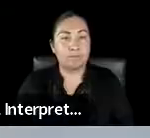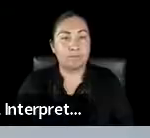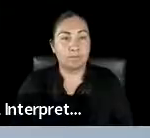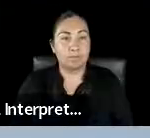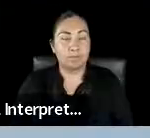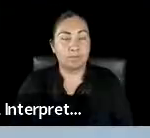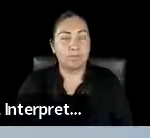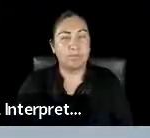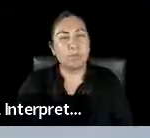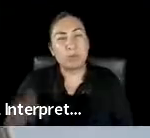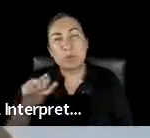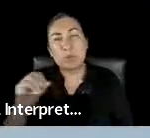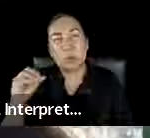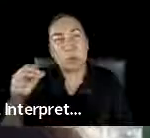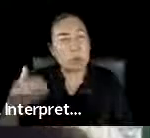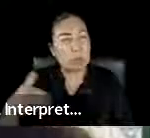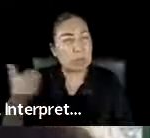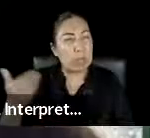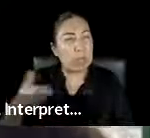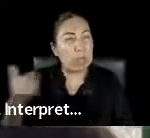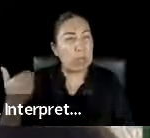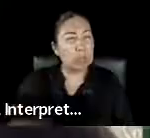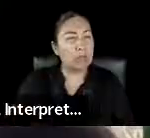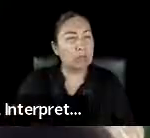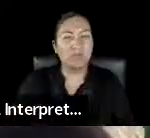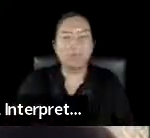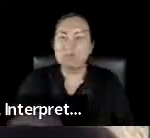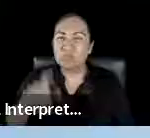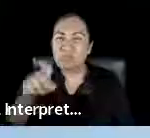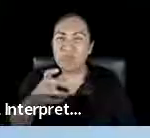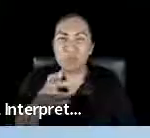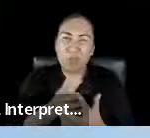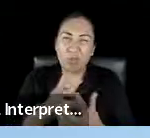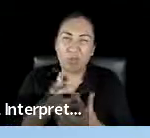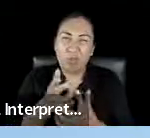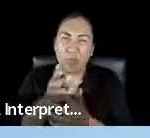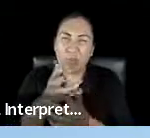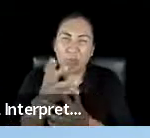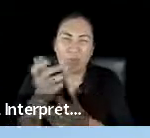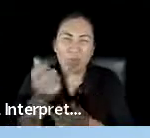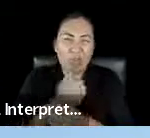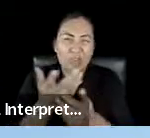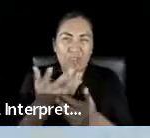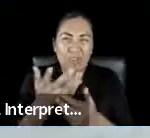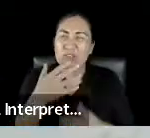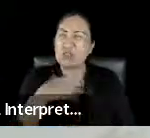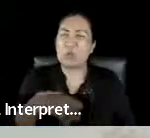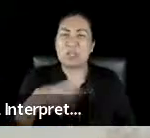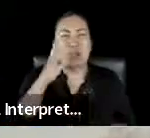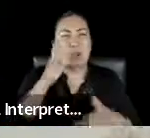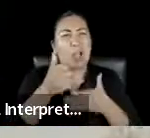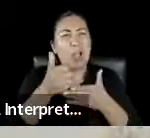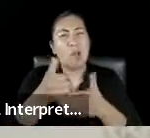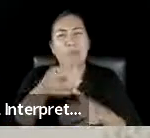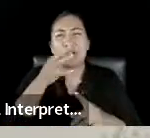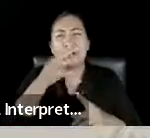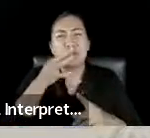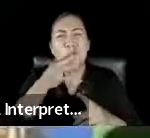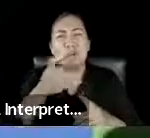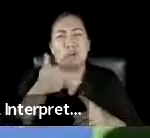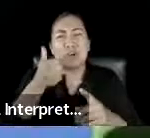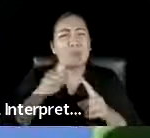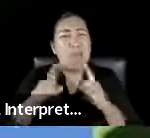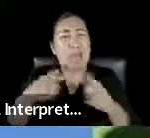We're so young to have to go through it all. I wish I would have helped you sooner, but I didn't want to break your